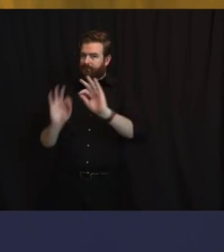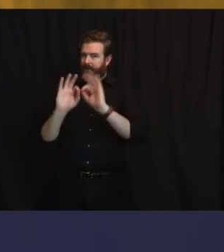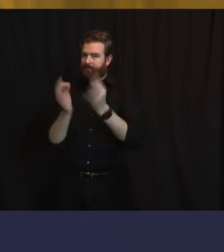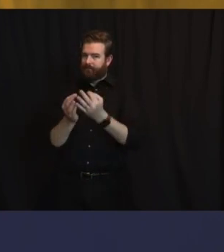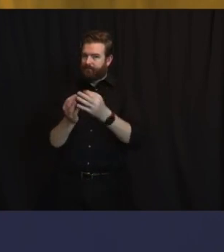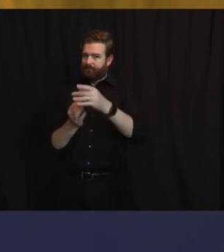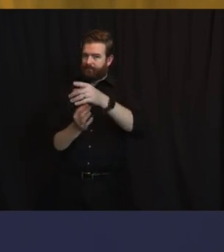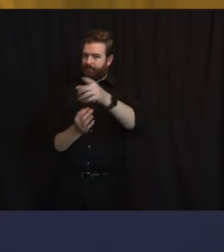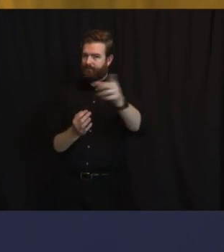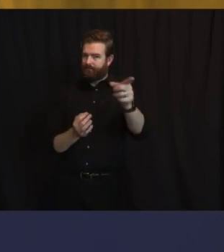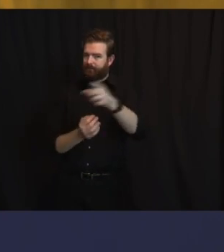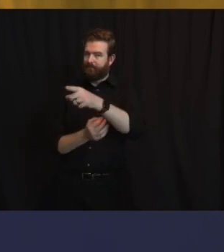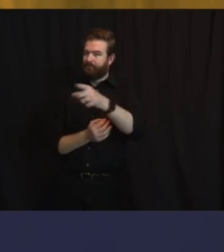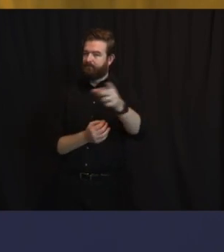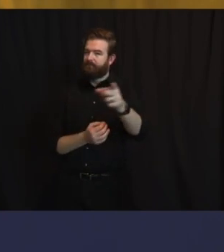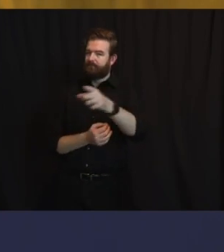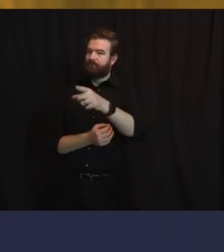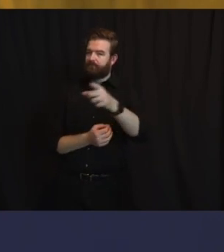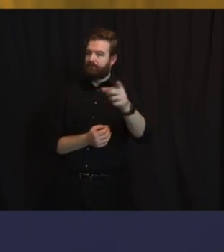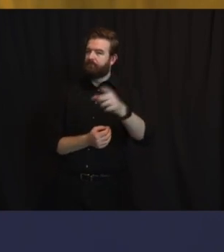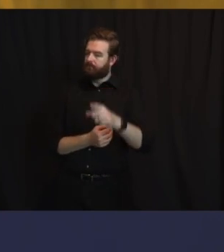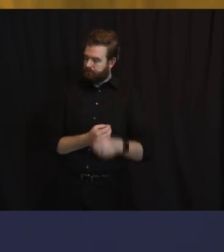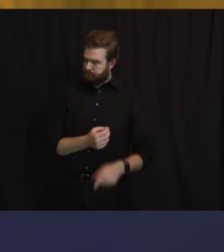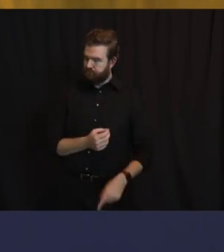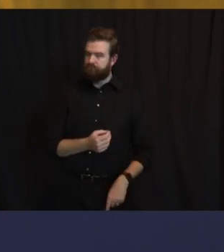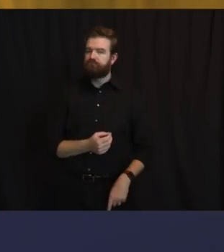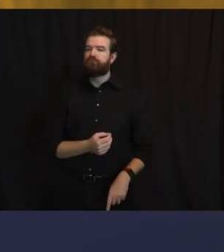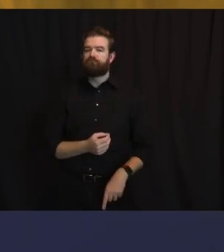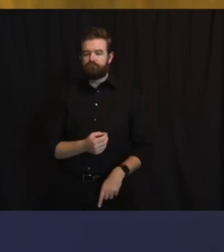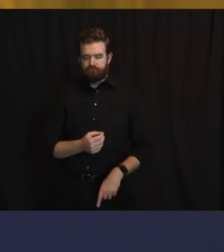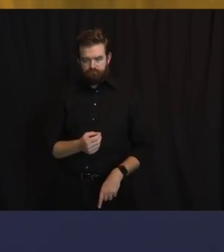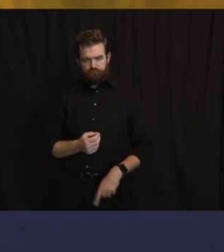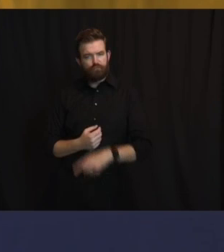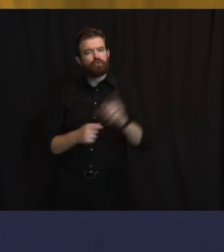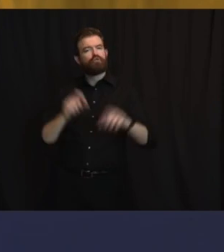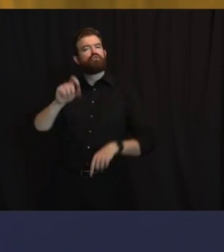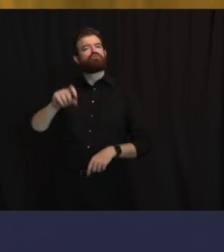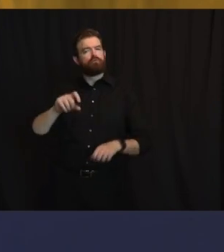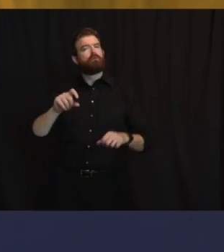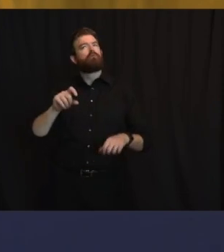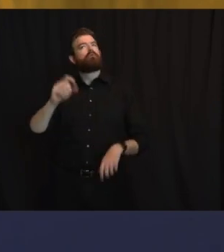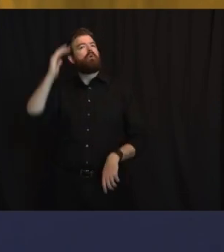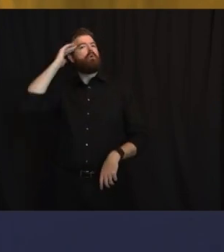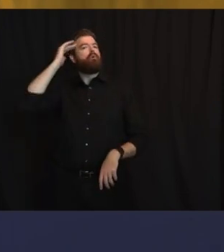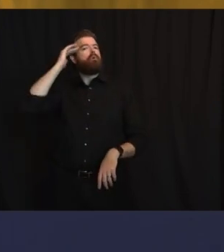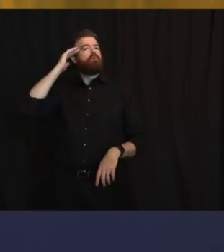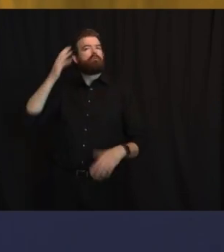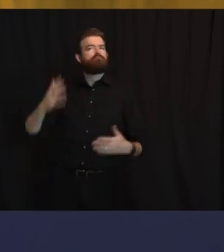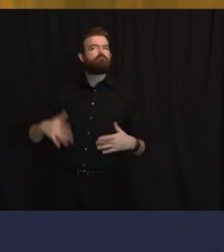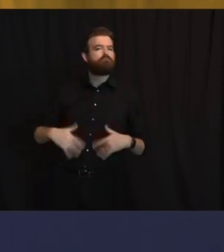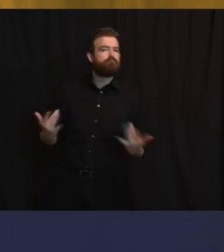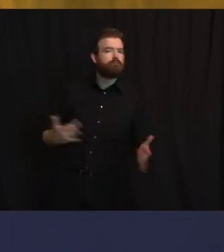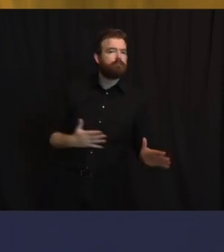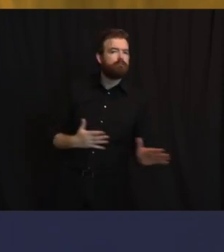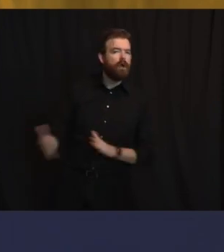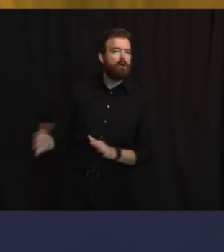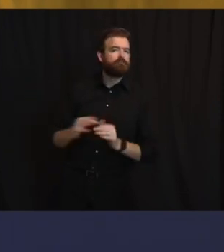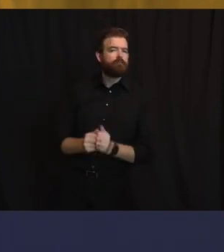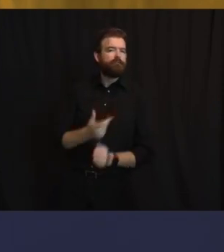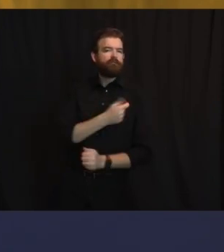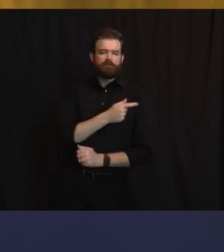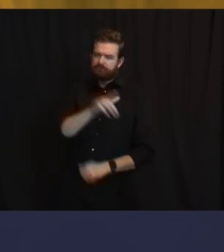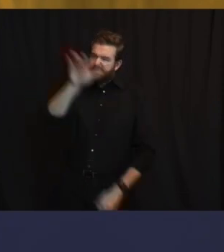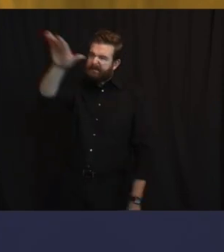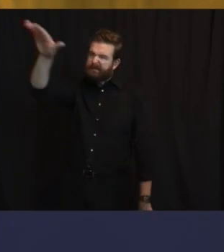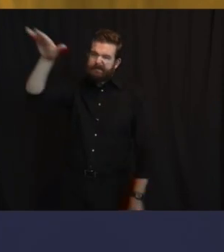You want to know, and you deserve to know, what is the plan to vaccinate the staff? We know that the